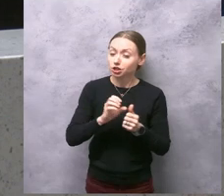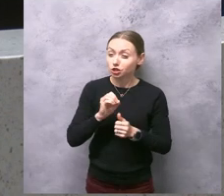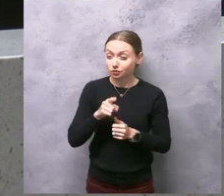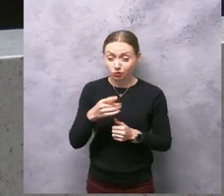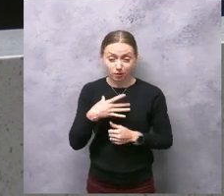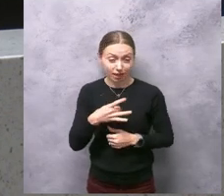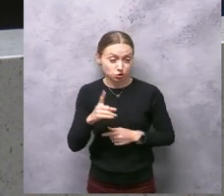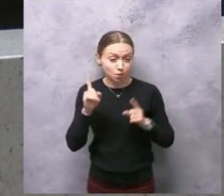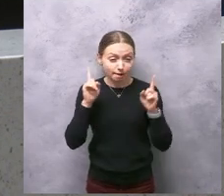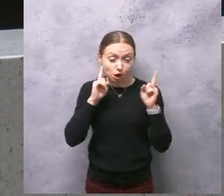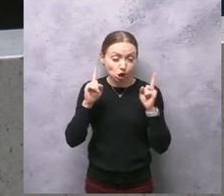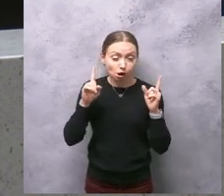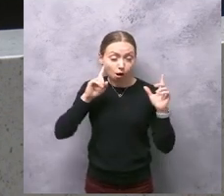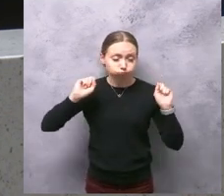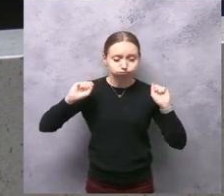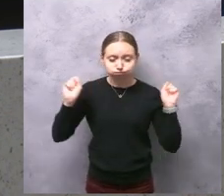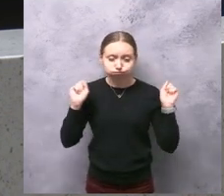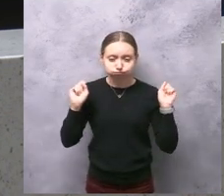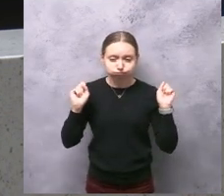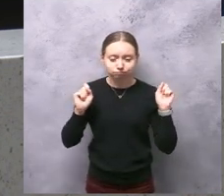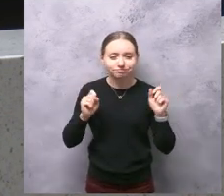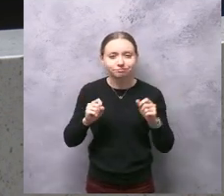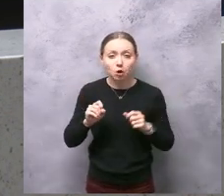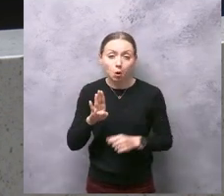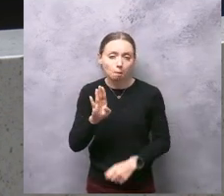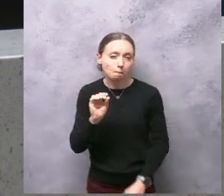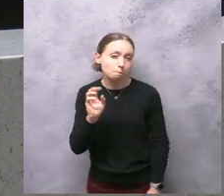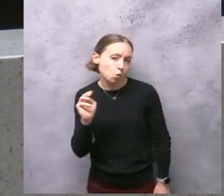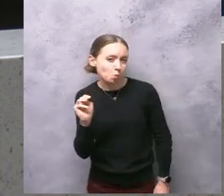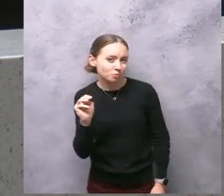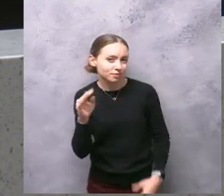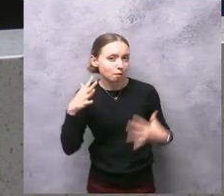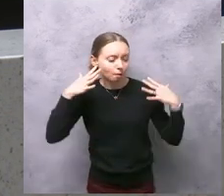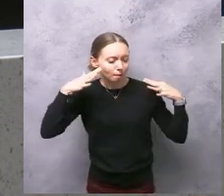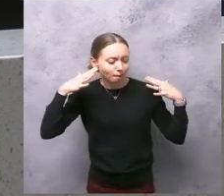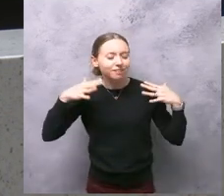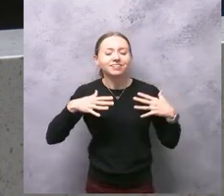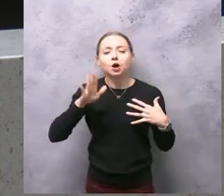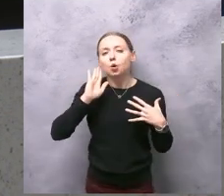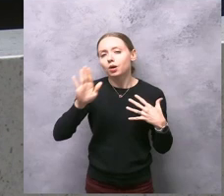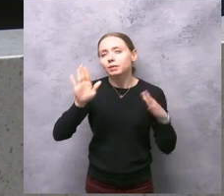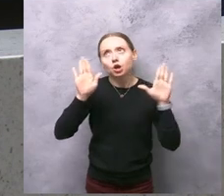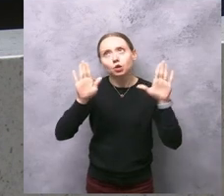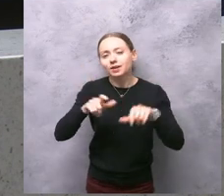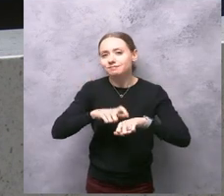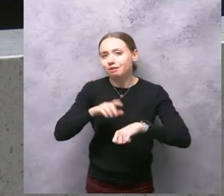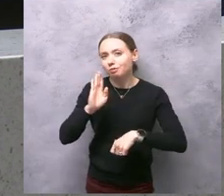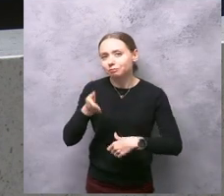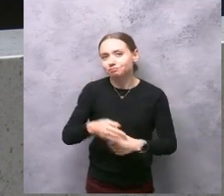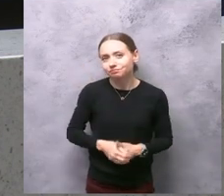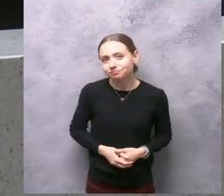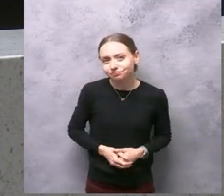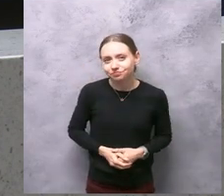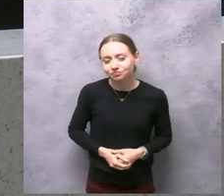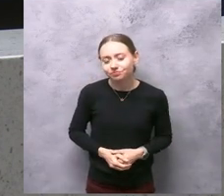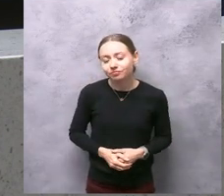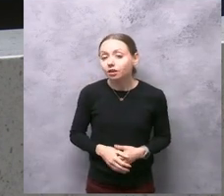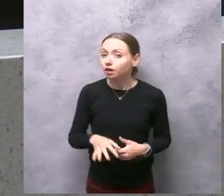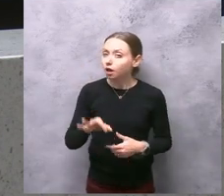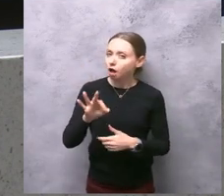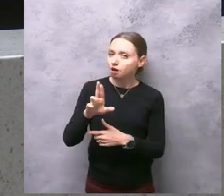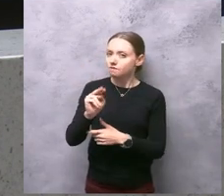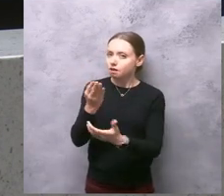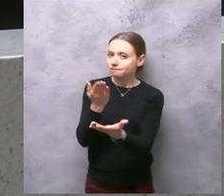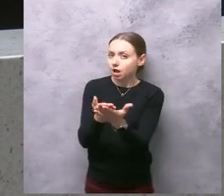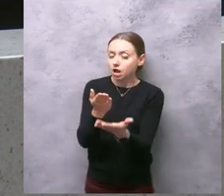that are very loud and go boom, it's going to be a great time. So we have a fun fact that not